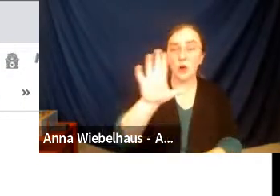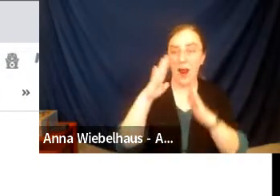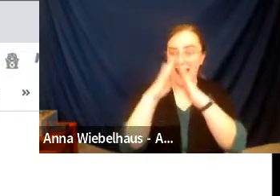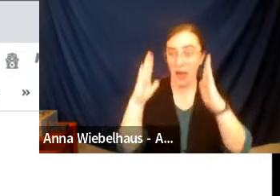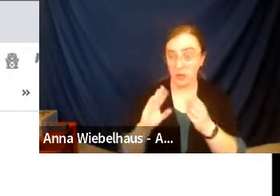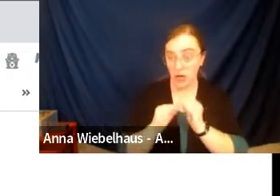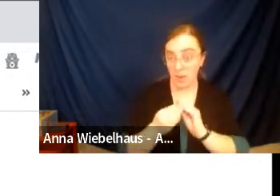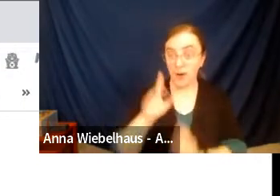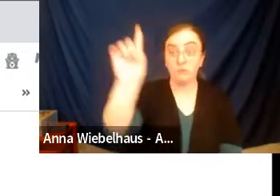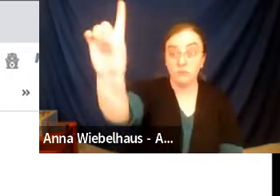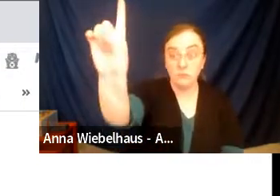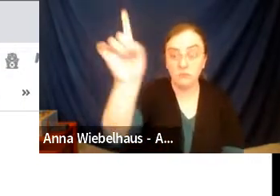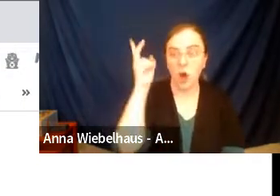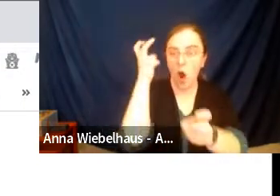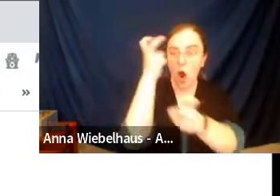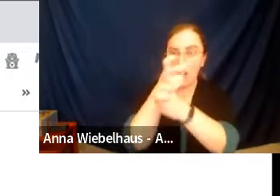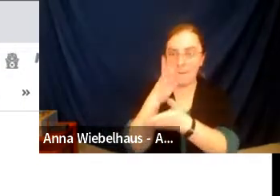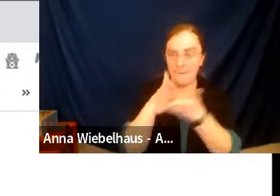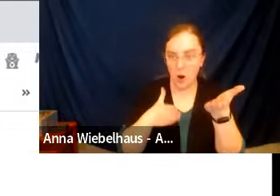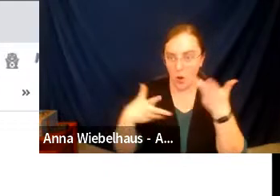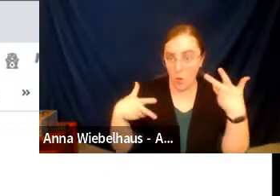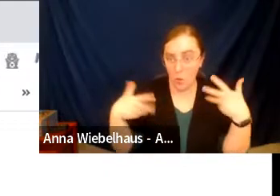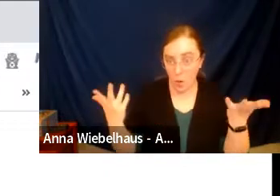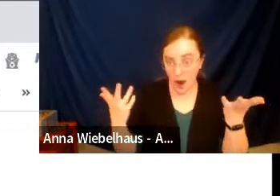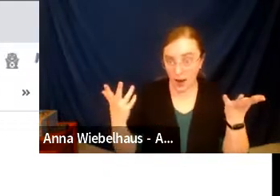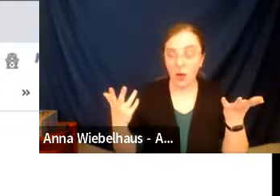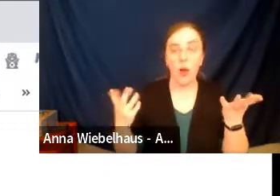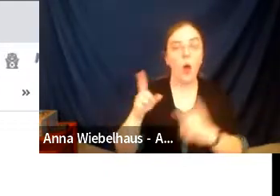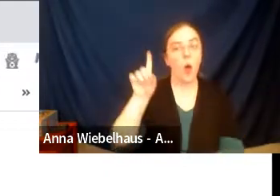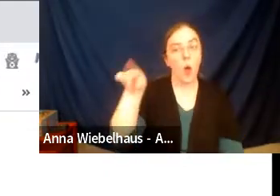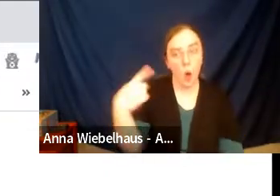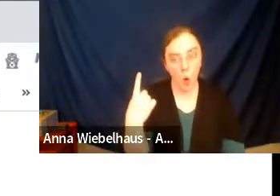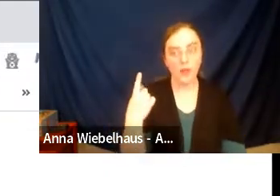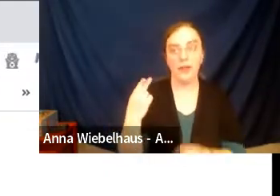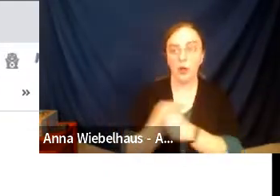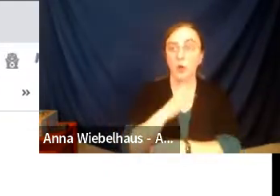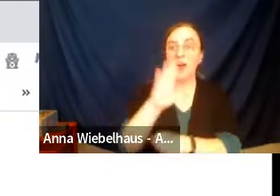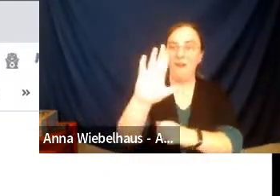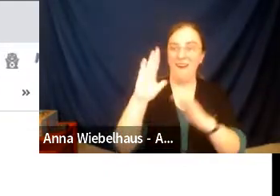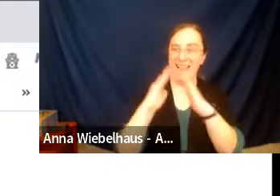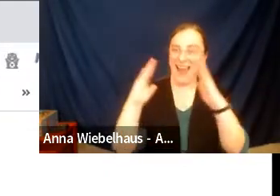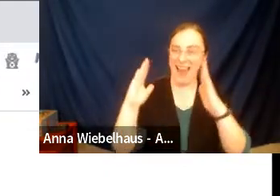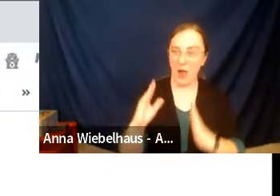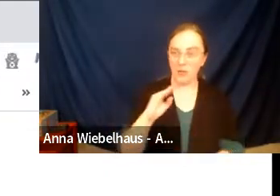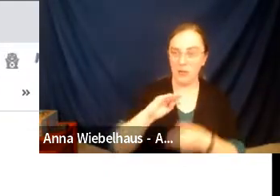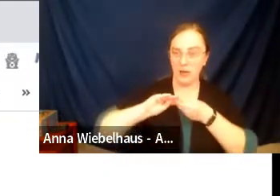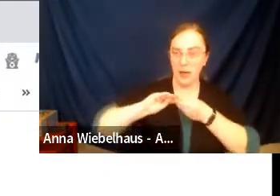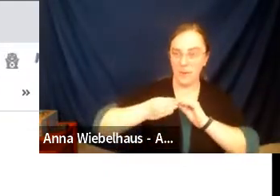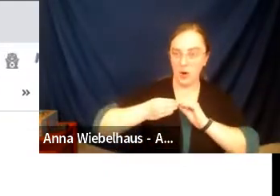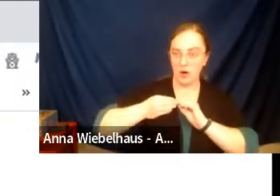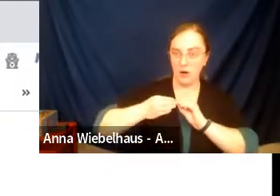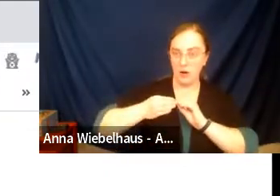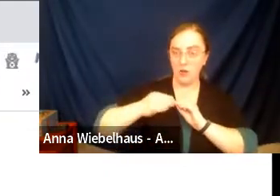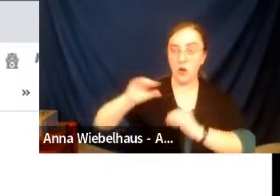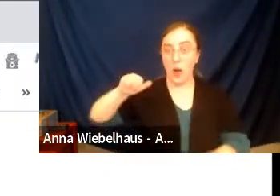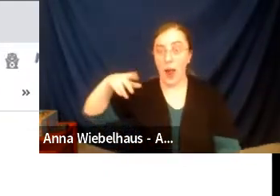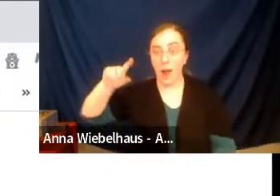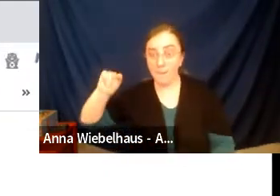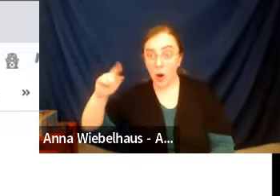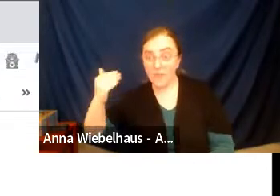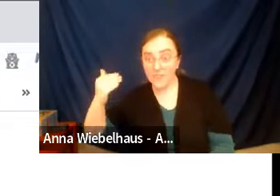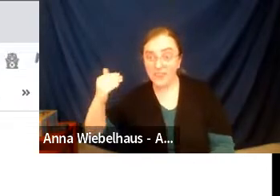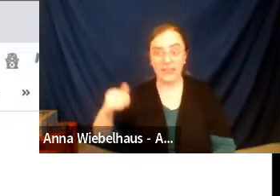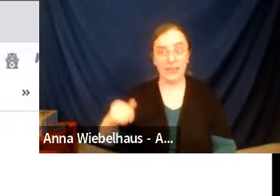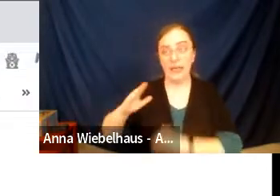tricky thing about this is that you need to make sure that you only use your house number. So it says here, so if you're looking